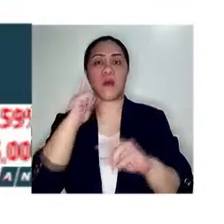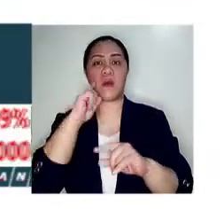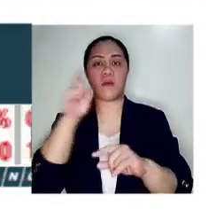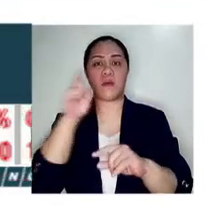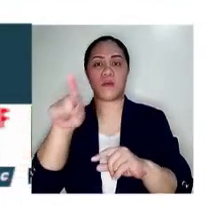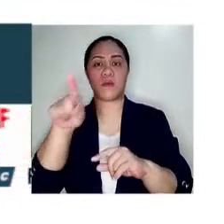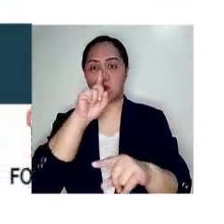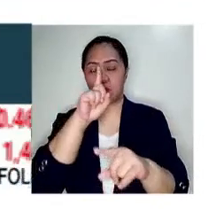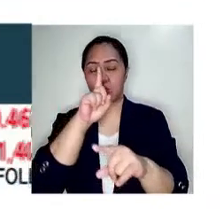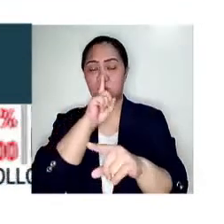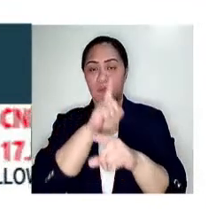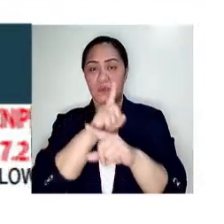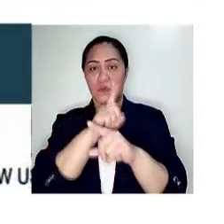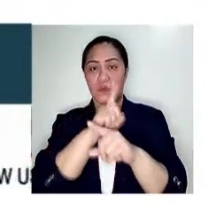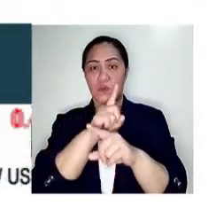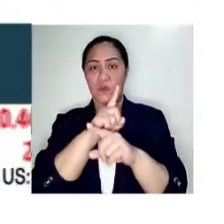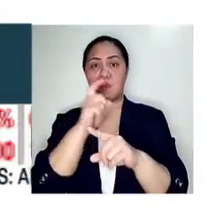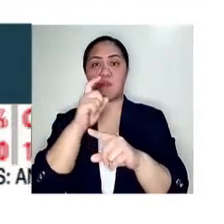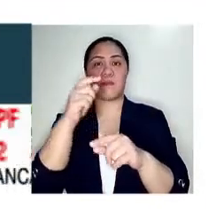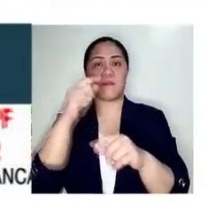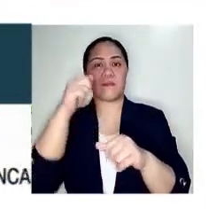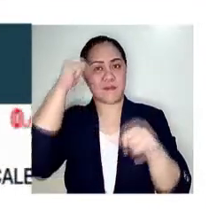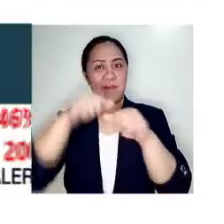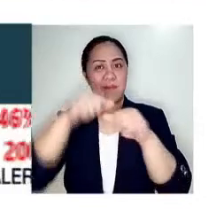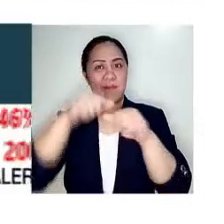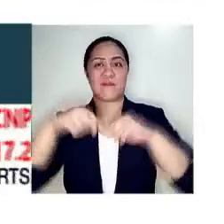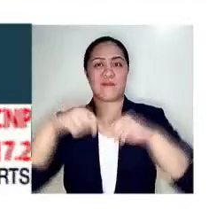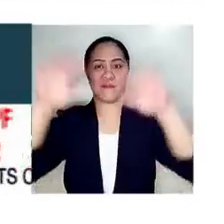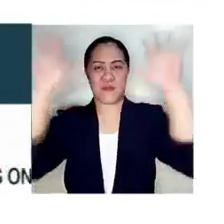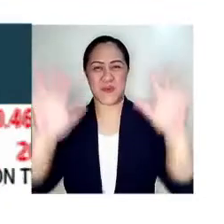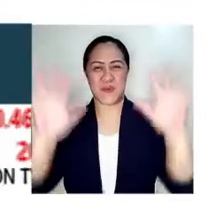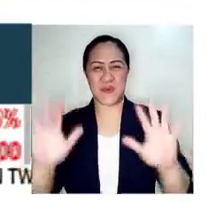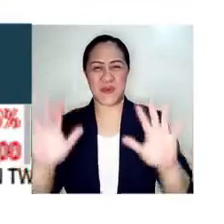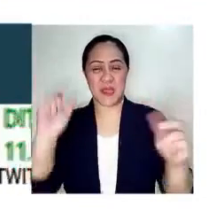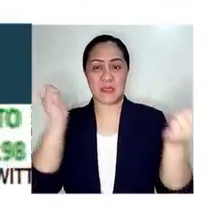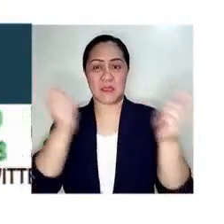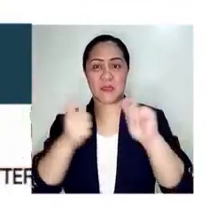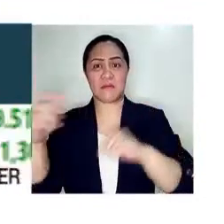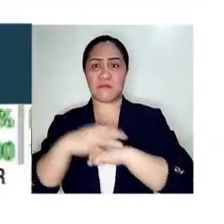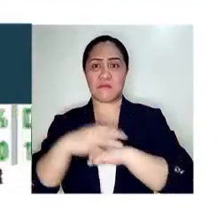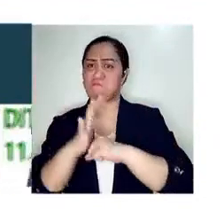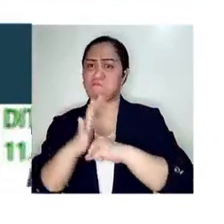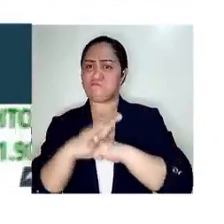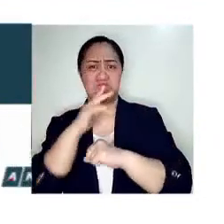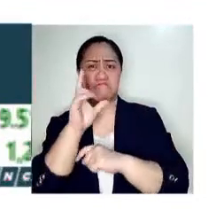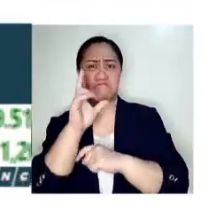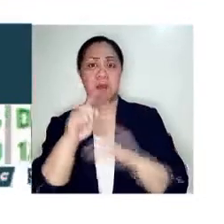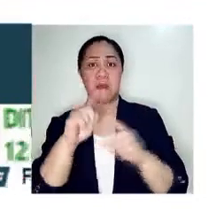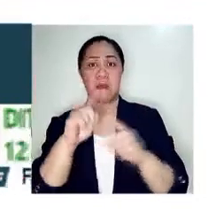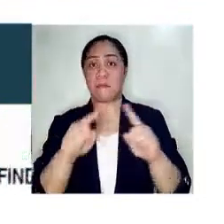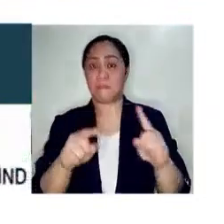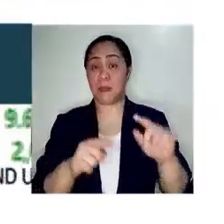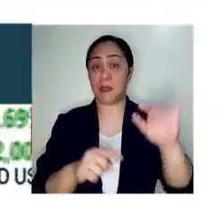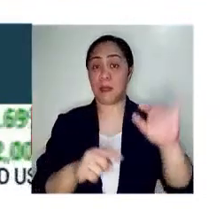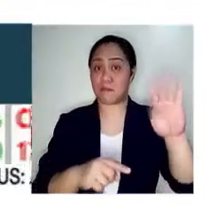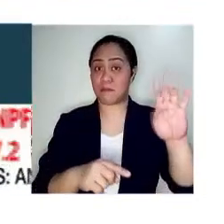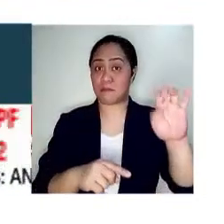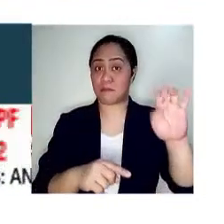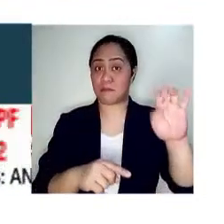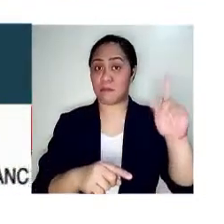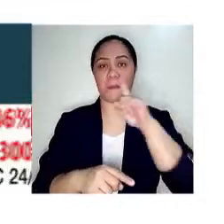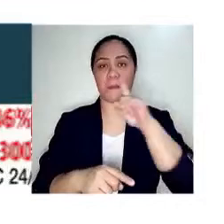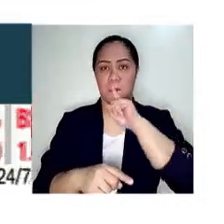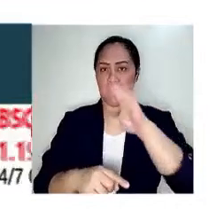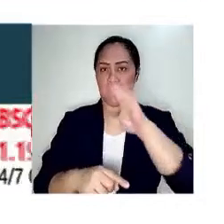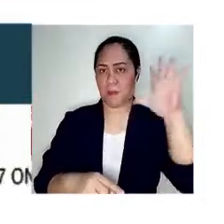change. Republicans are not so much fans of that. And this is something that Joe Biden had promised from early on in his